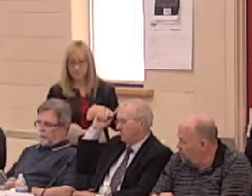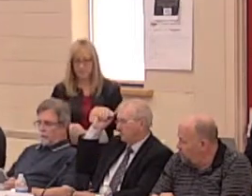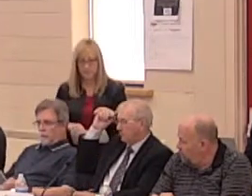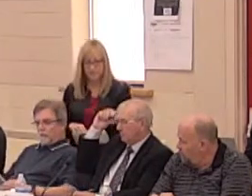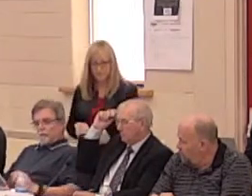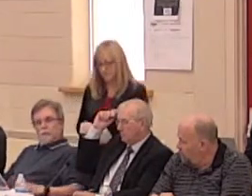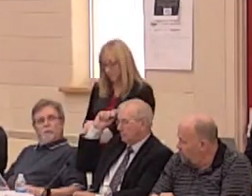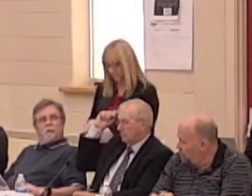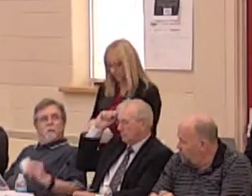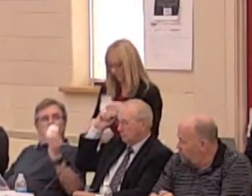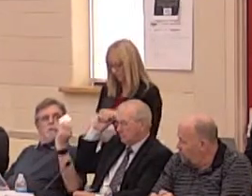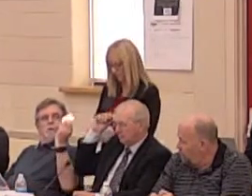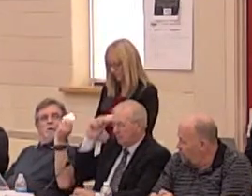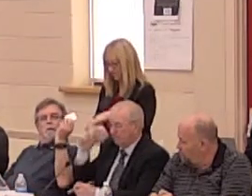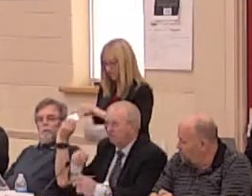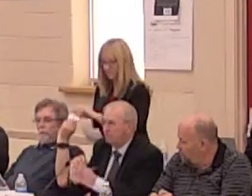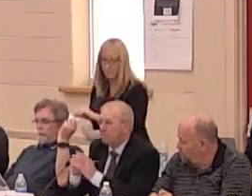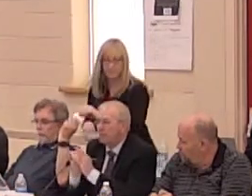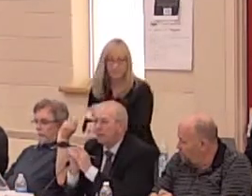result.